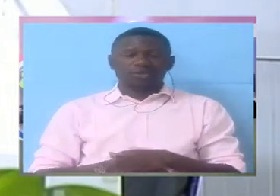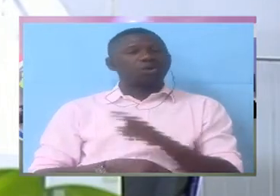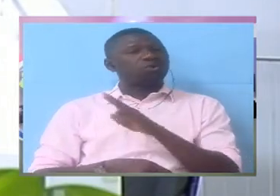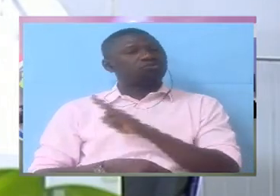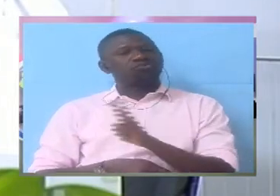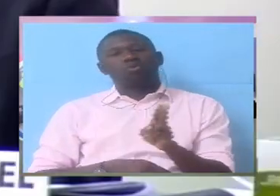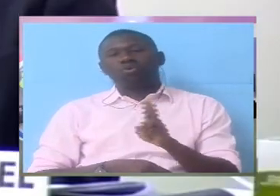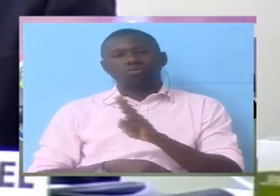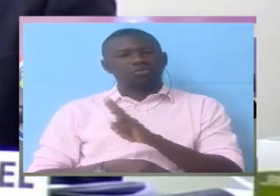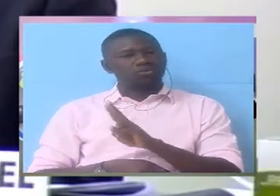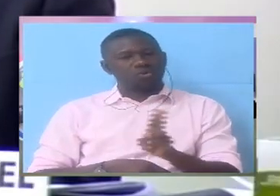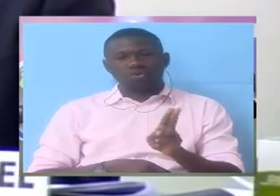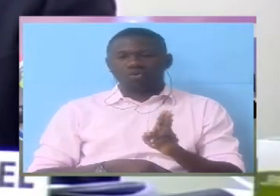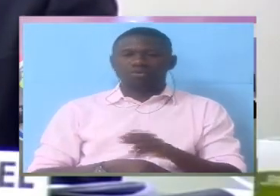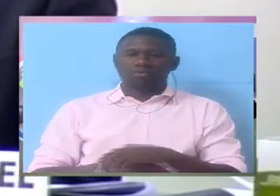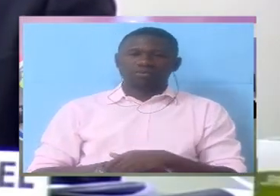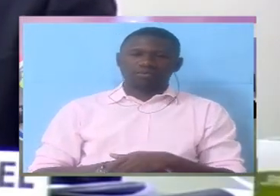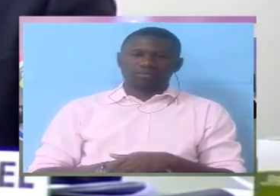Ani.